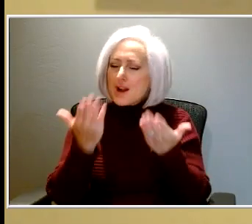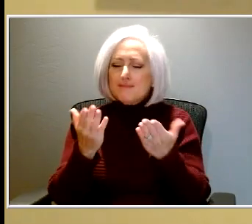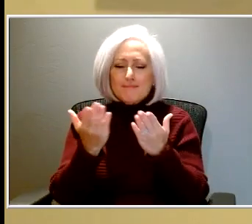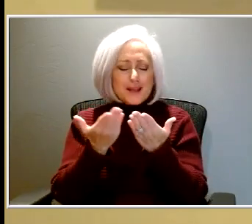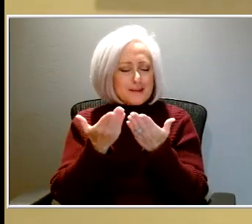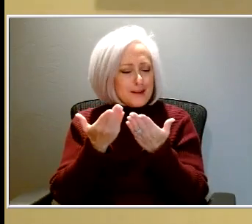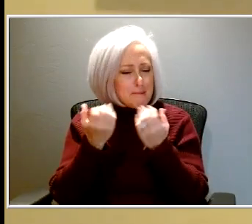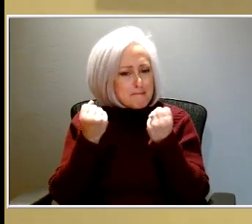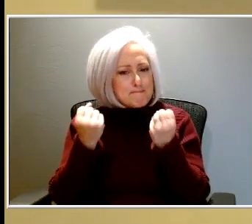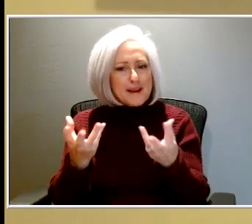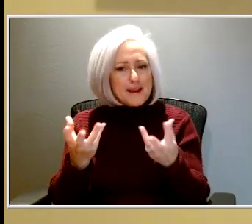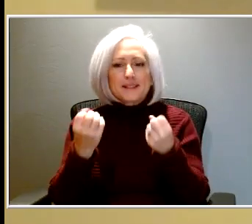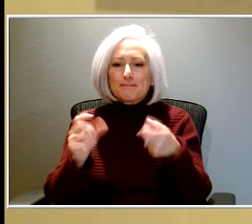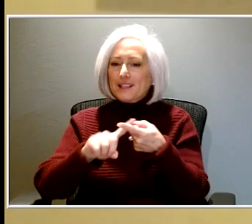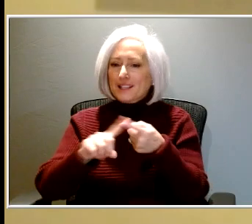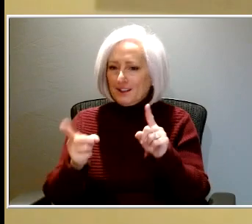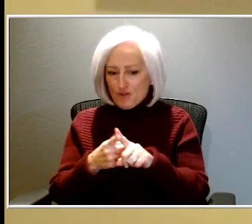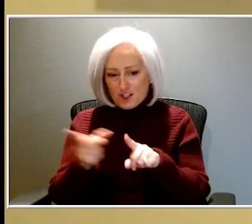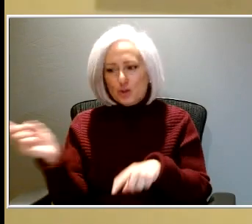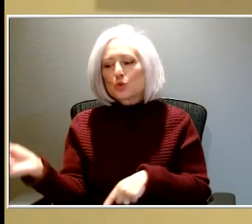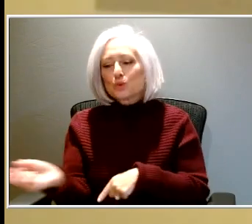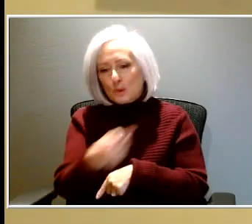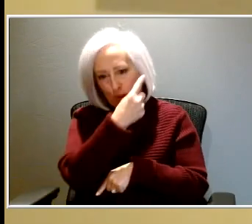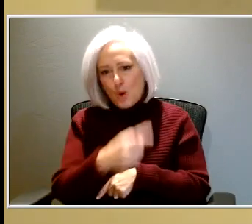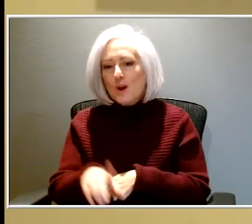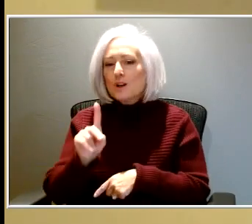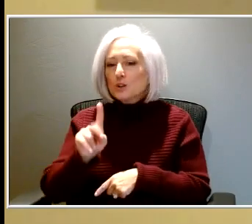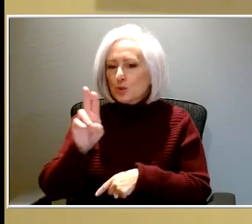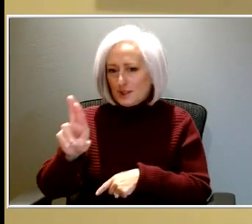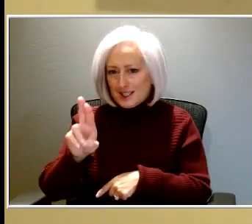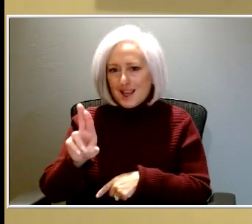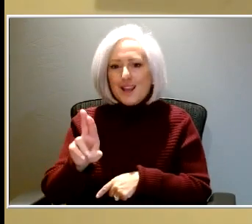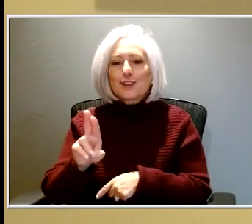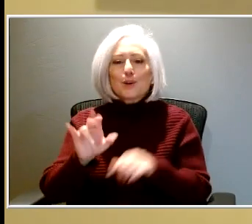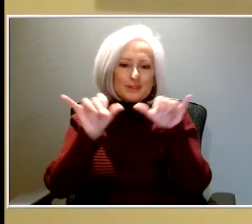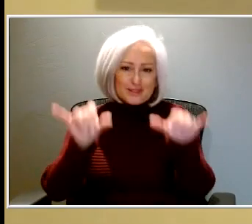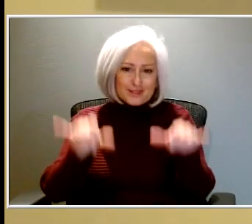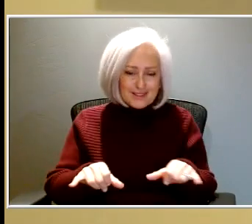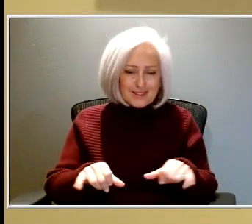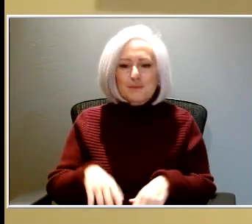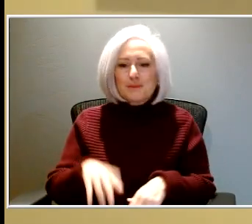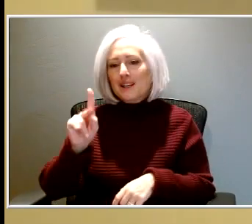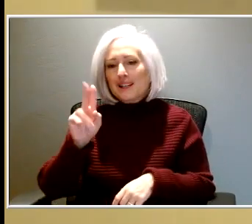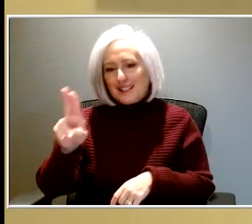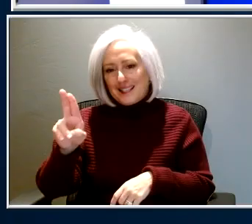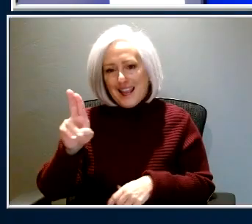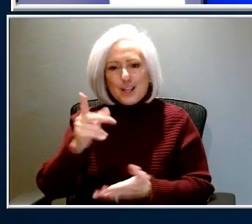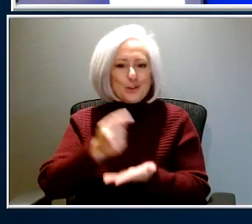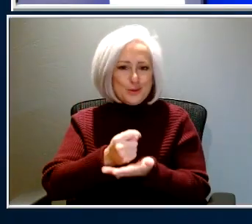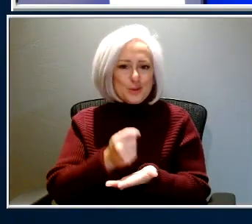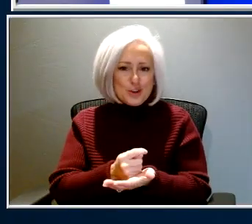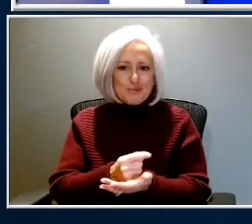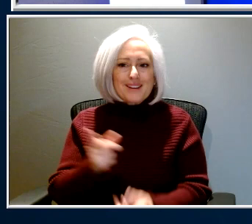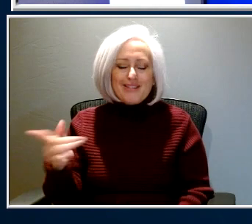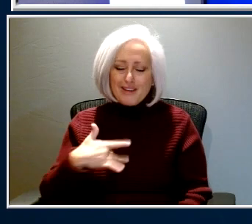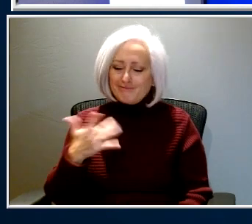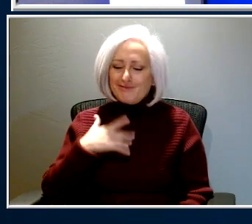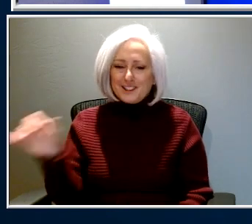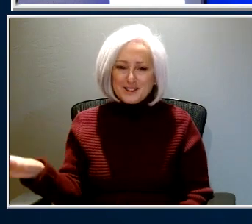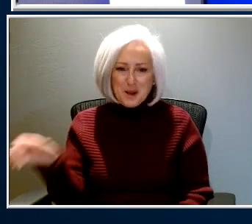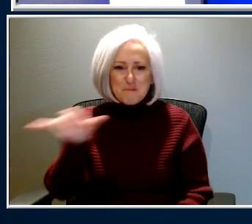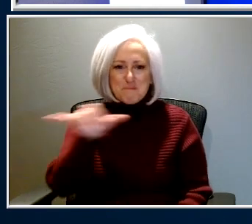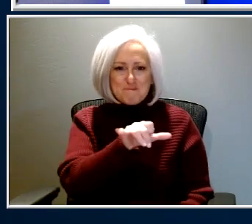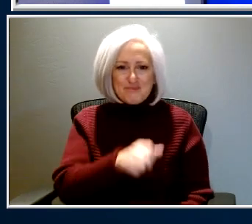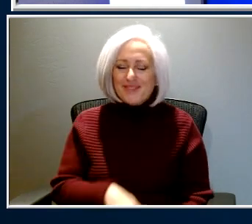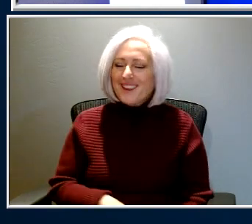friends to this system and this treatment since, and they have a similar reaction. Well, so glad you went in search of